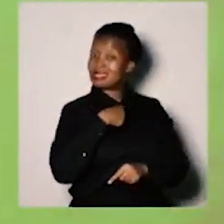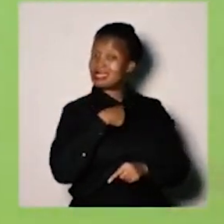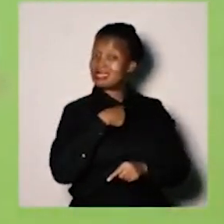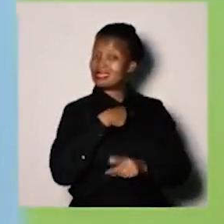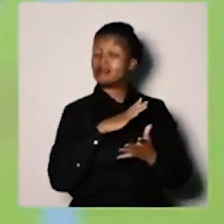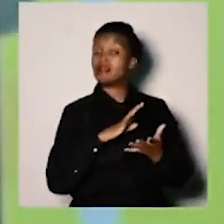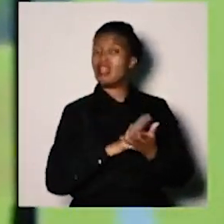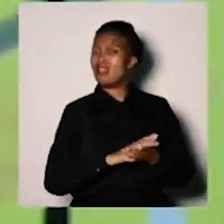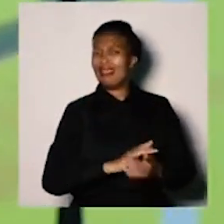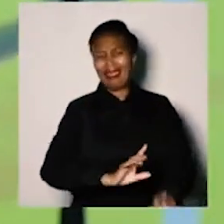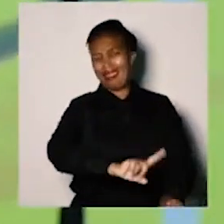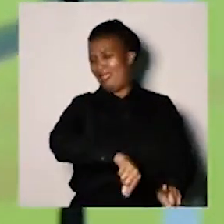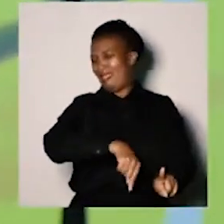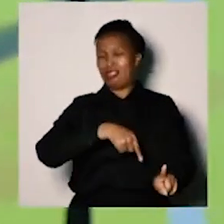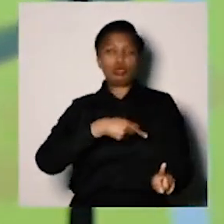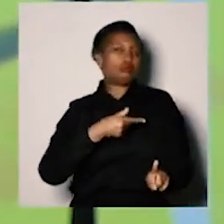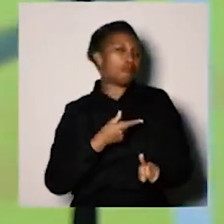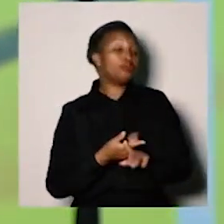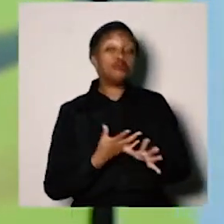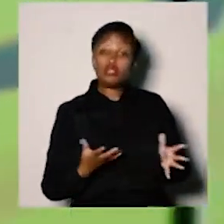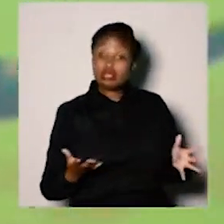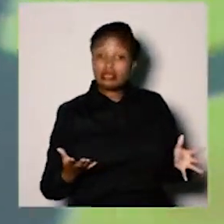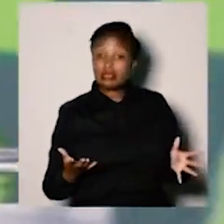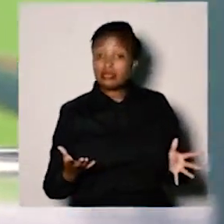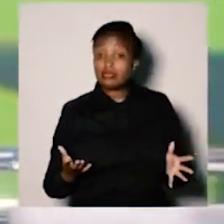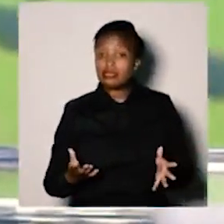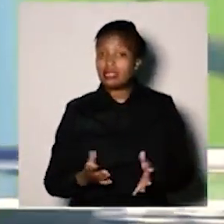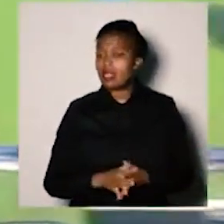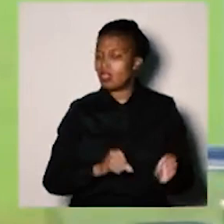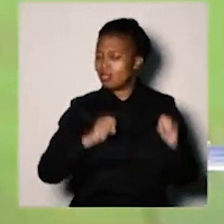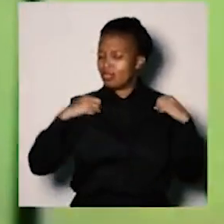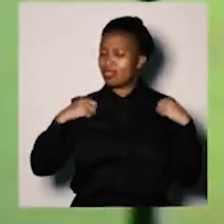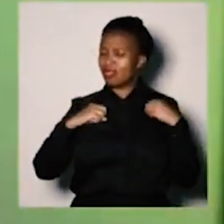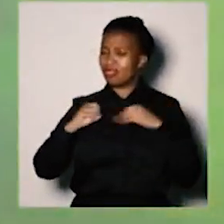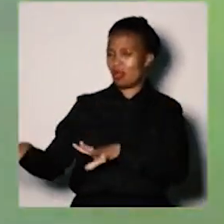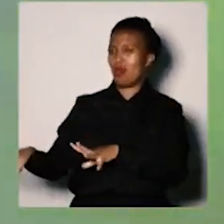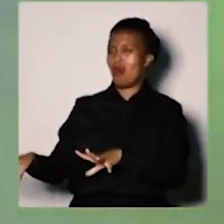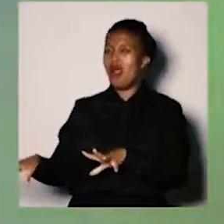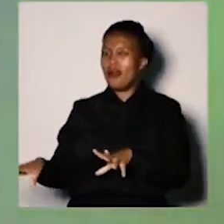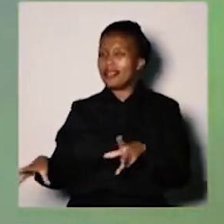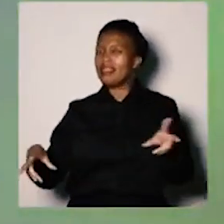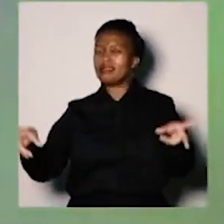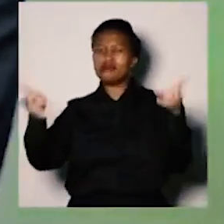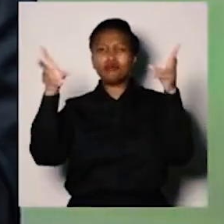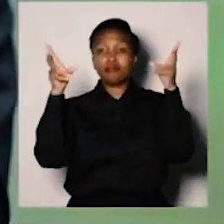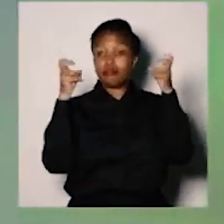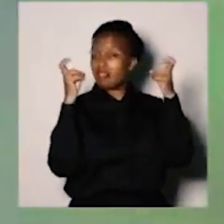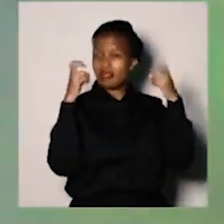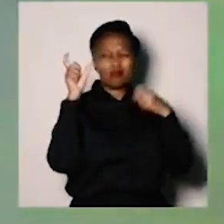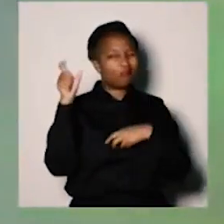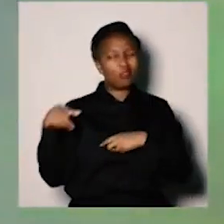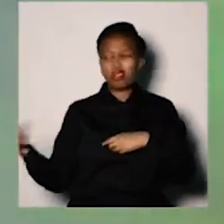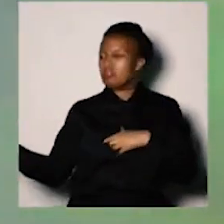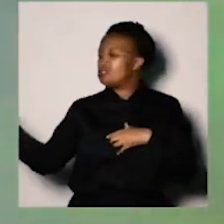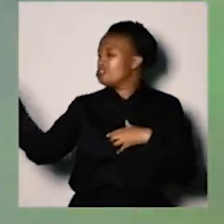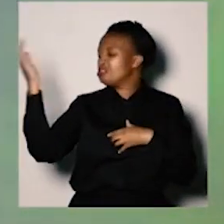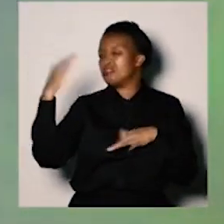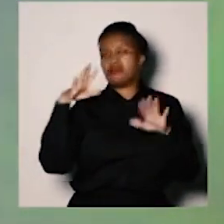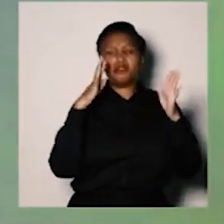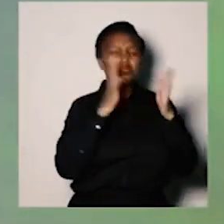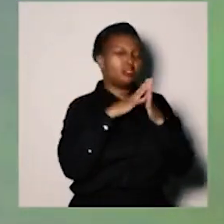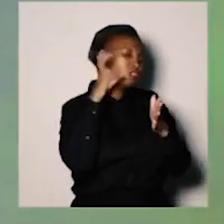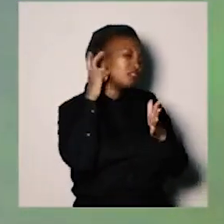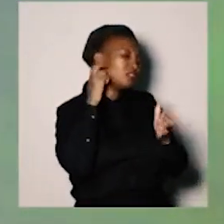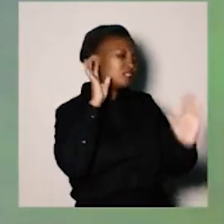are excuses. Throw away the issue of being a spectator Christian. Just coming to church to listen to the sermon